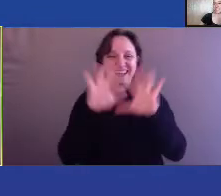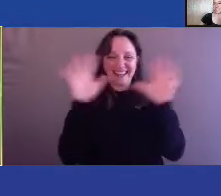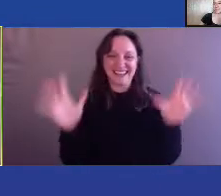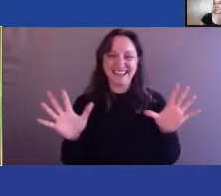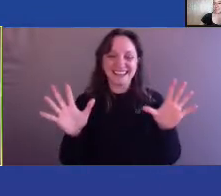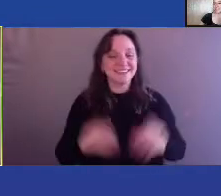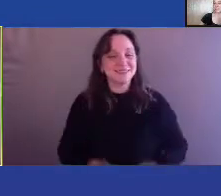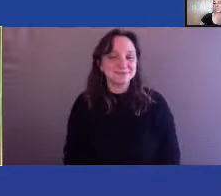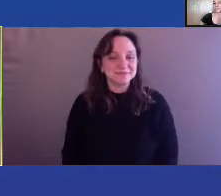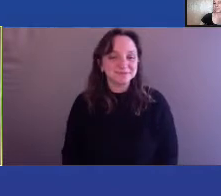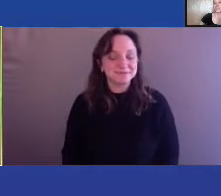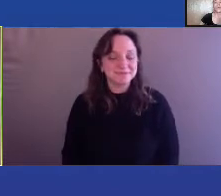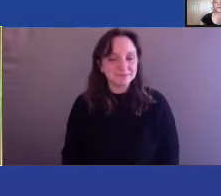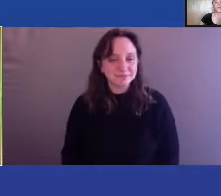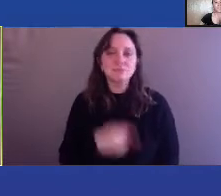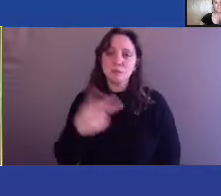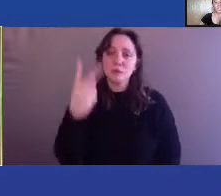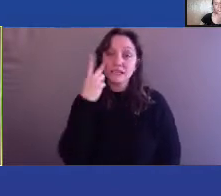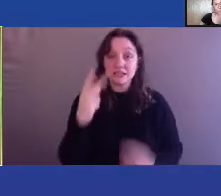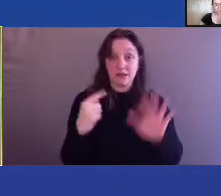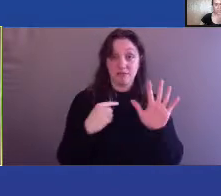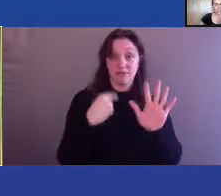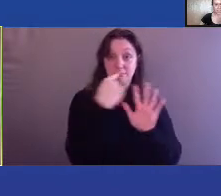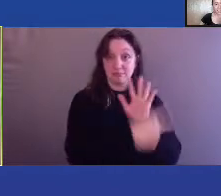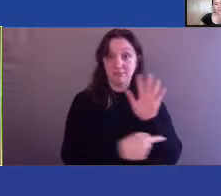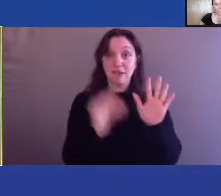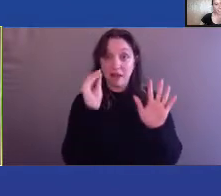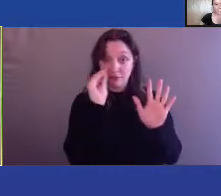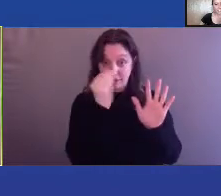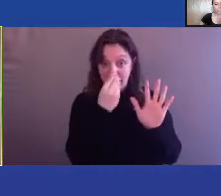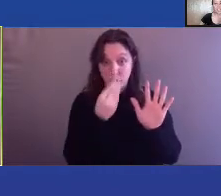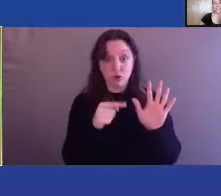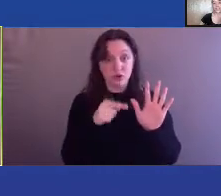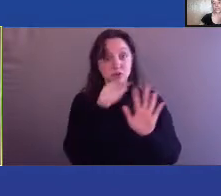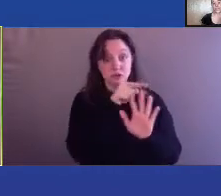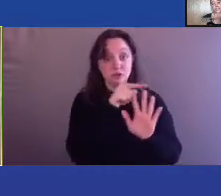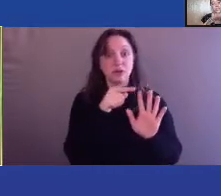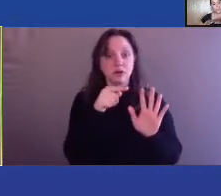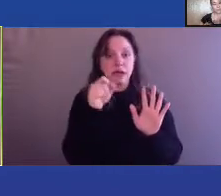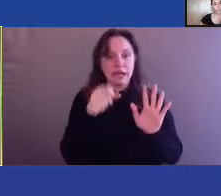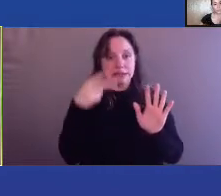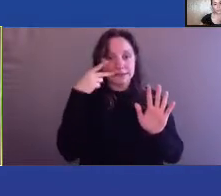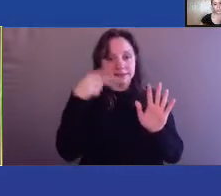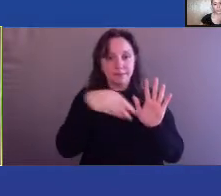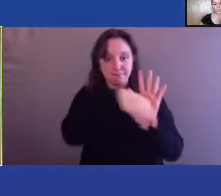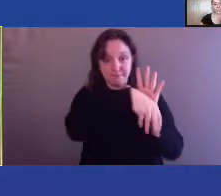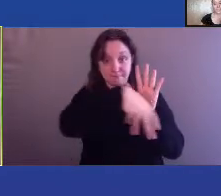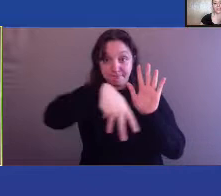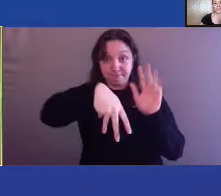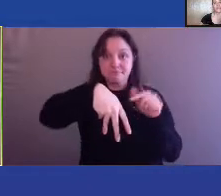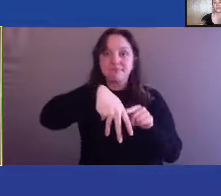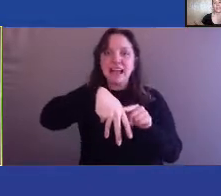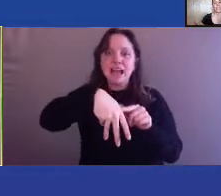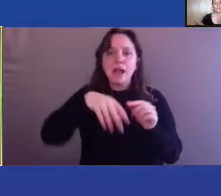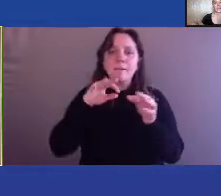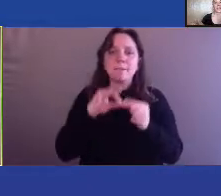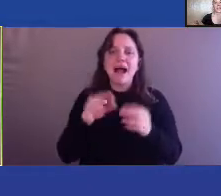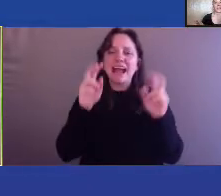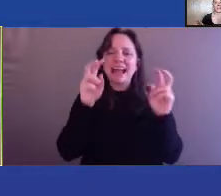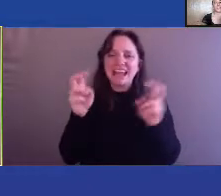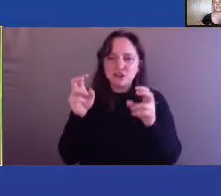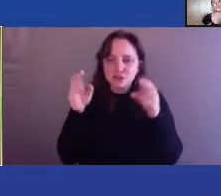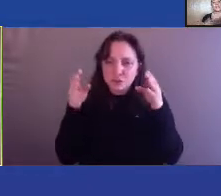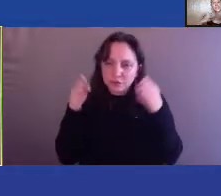relationship between these elements? Well, issue-based activism is illustrated by those roots, and